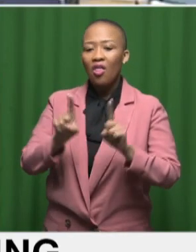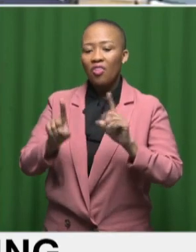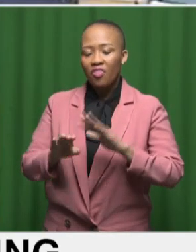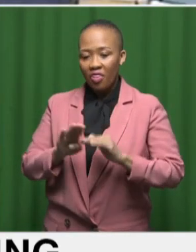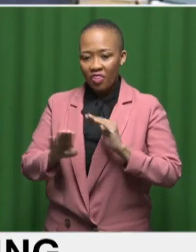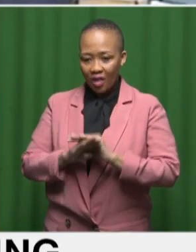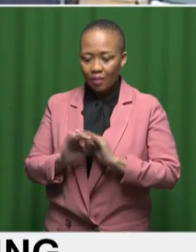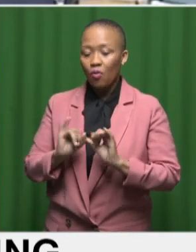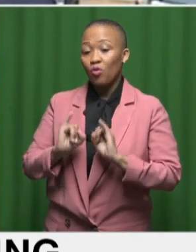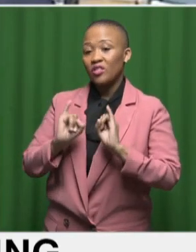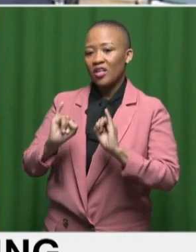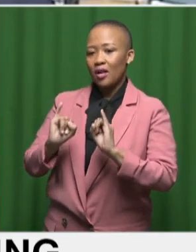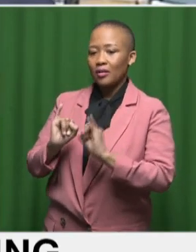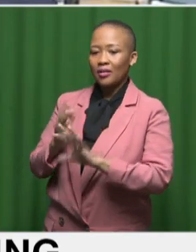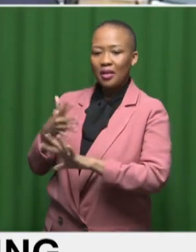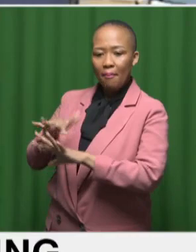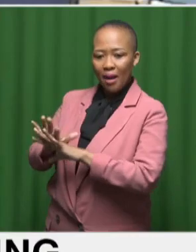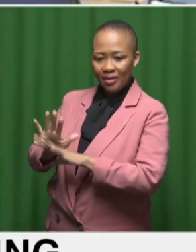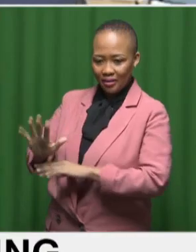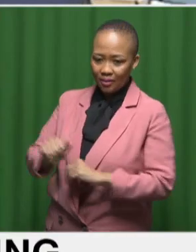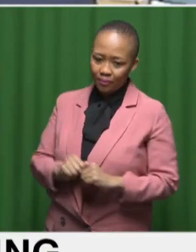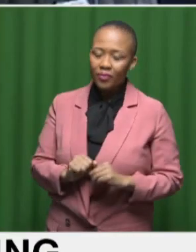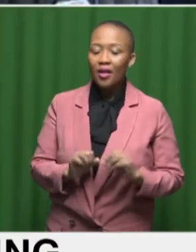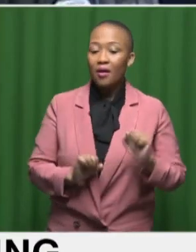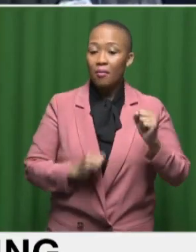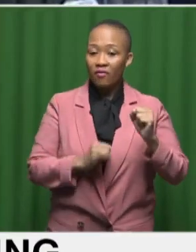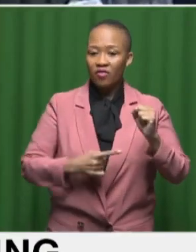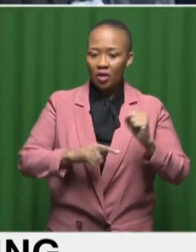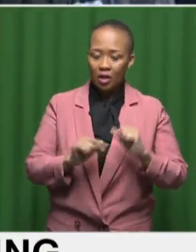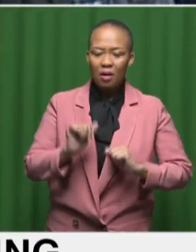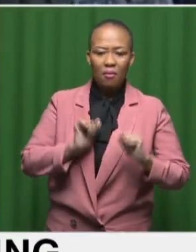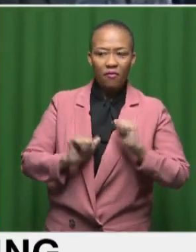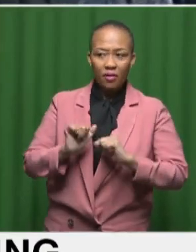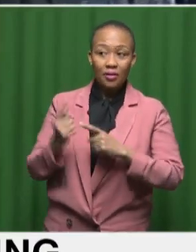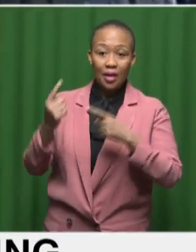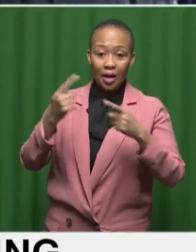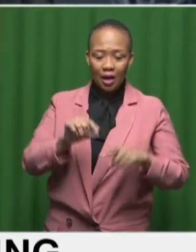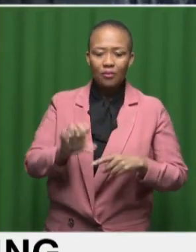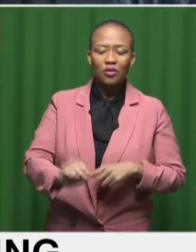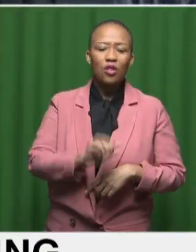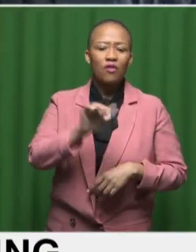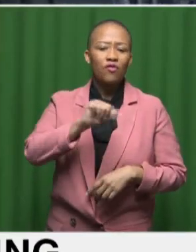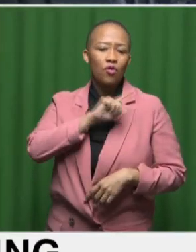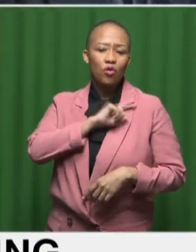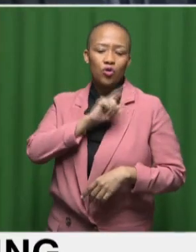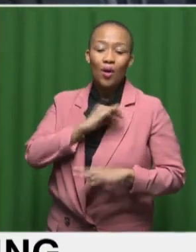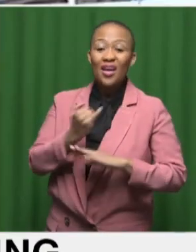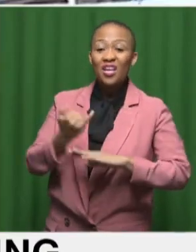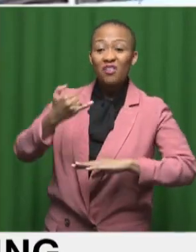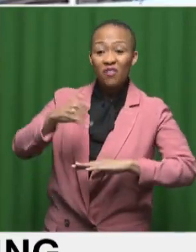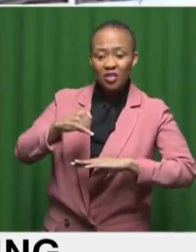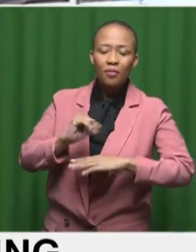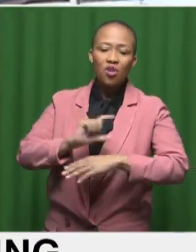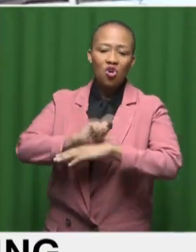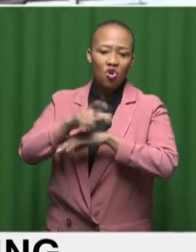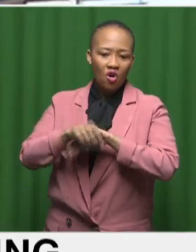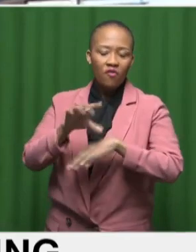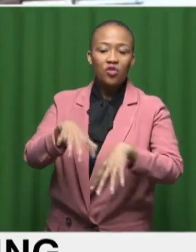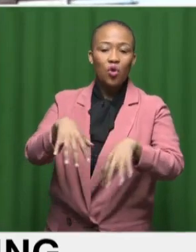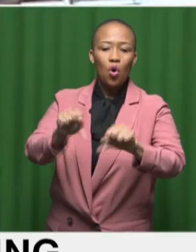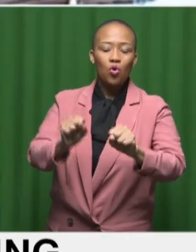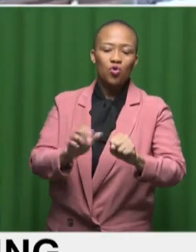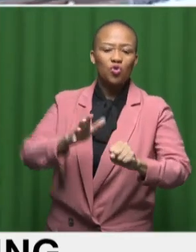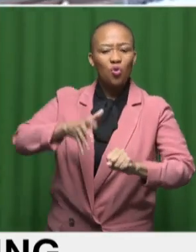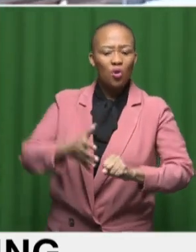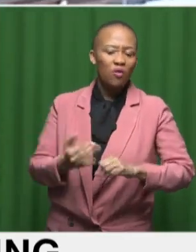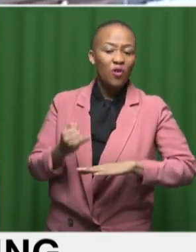plunge. The collapse in the country's manufacturing performance comes as South Africa prepares to host its investment conference aimed to attract new